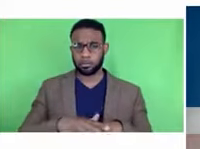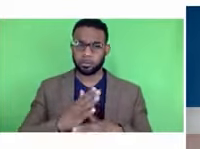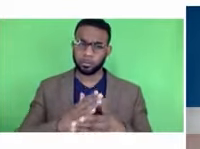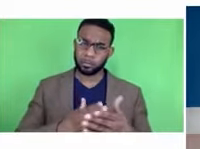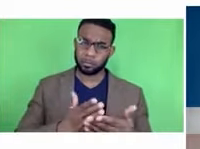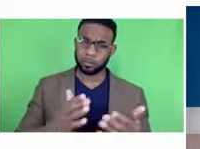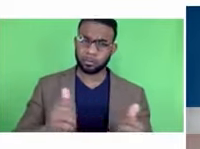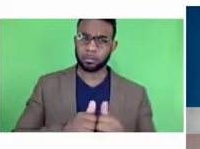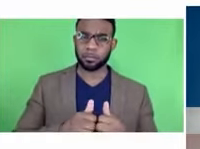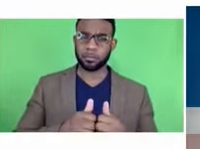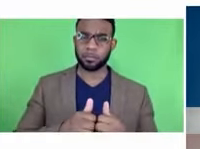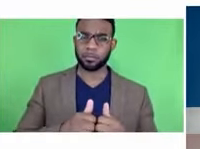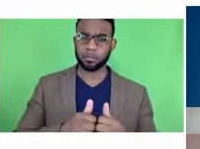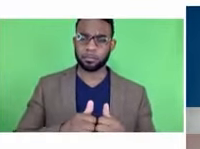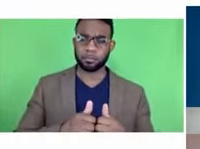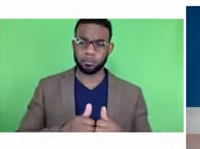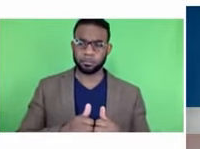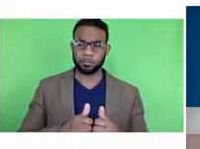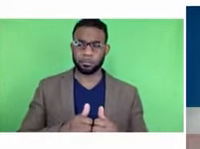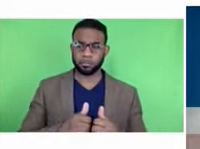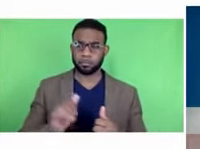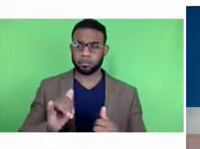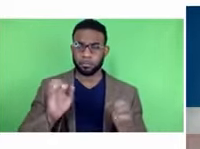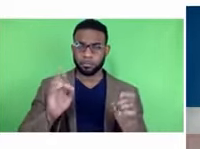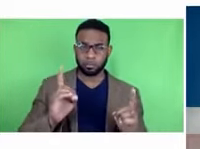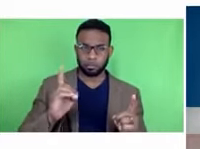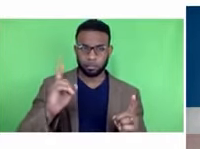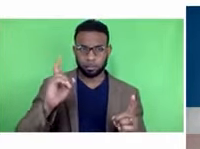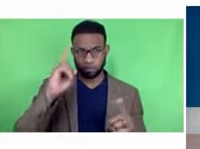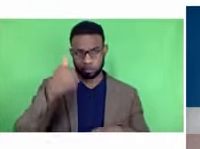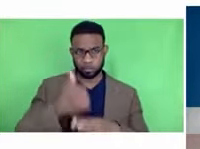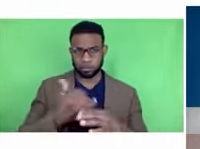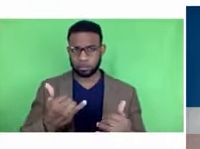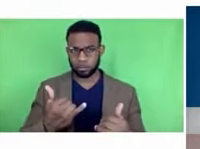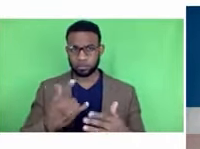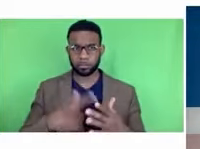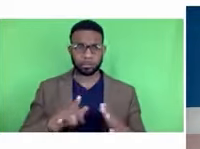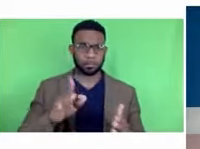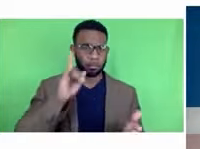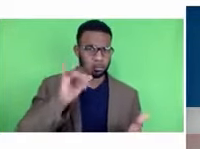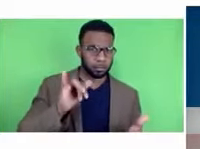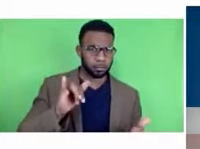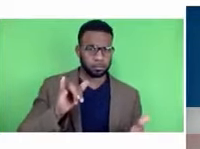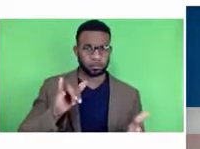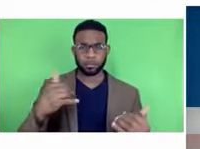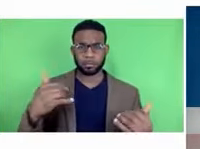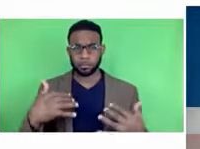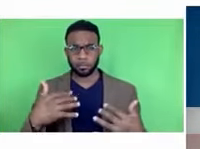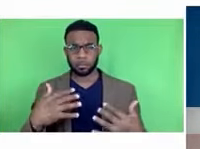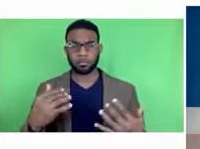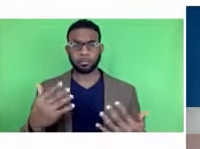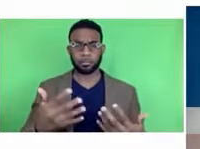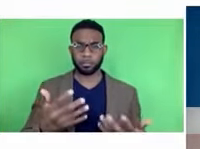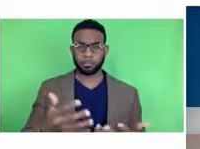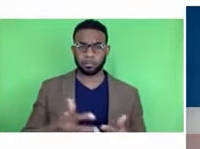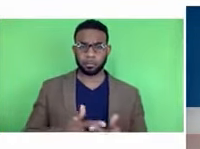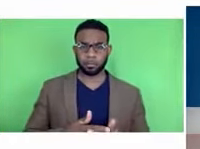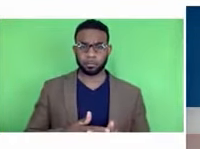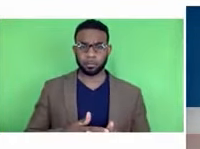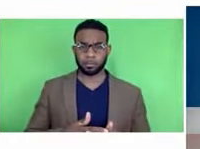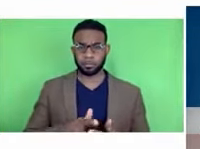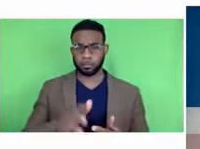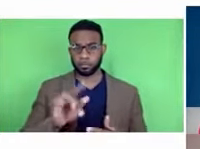with like education online now and what that might look like and fears and that